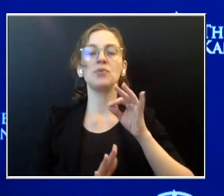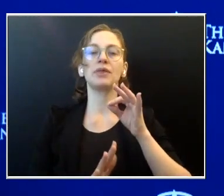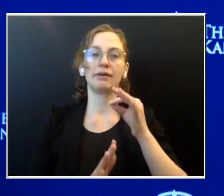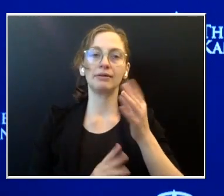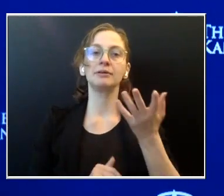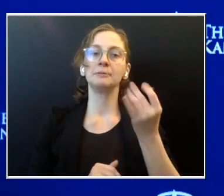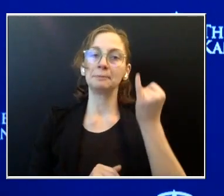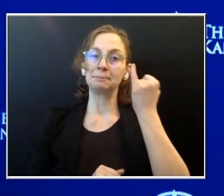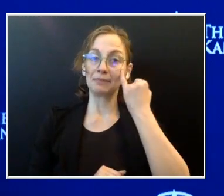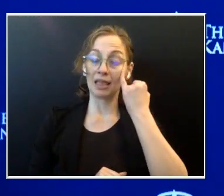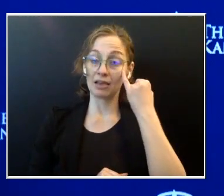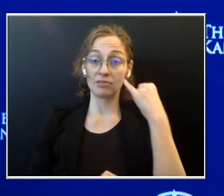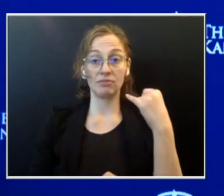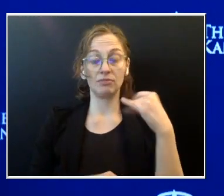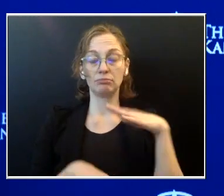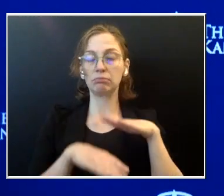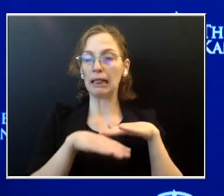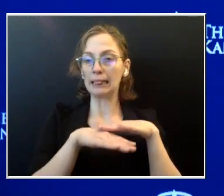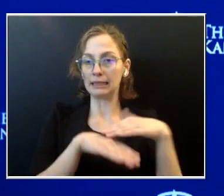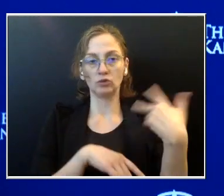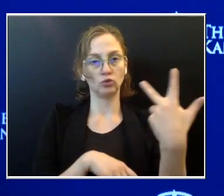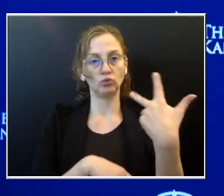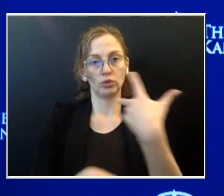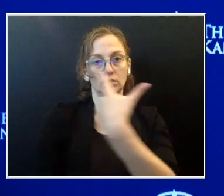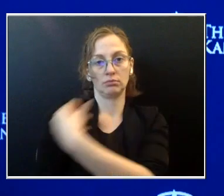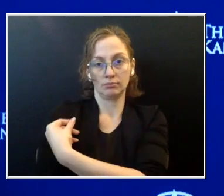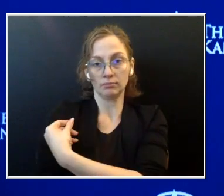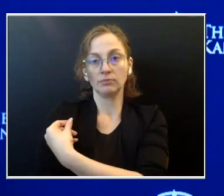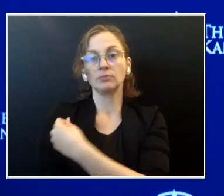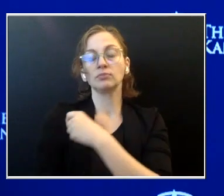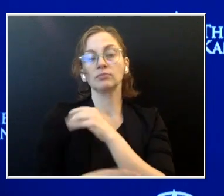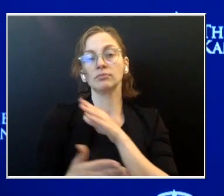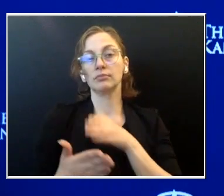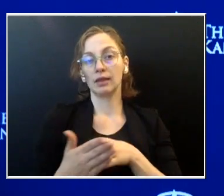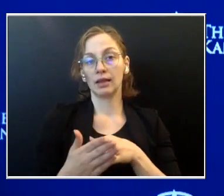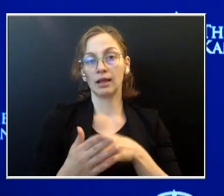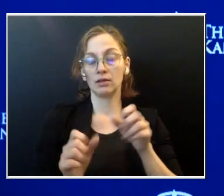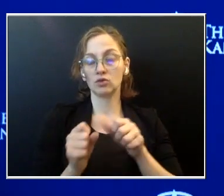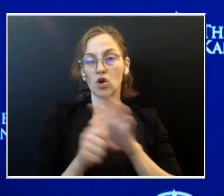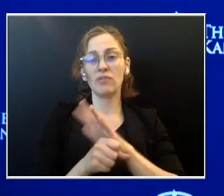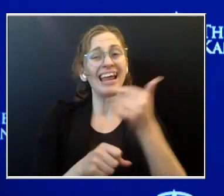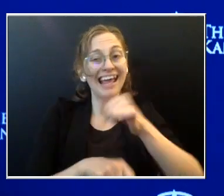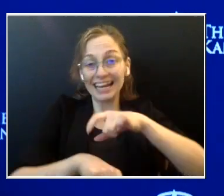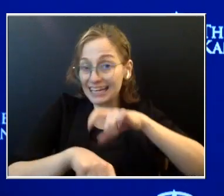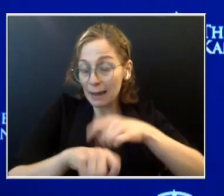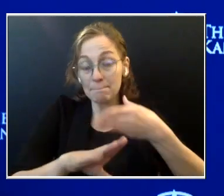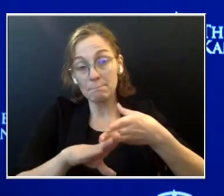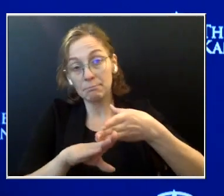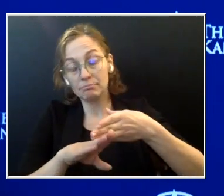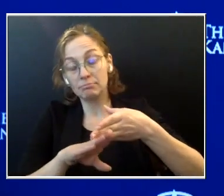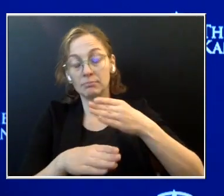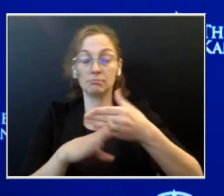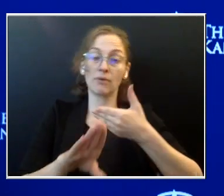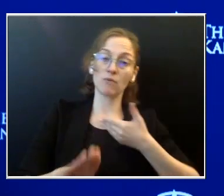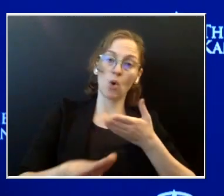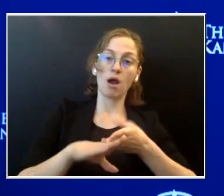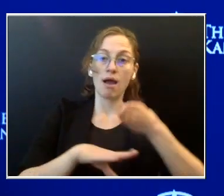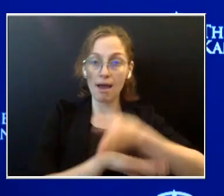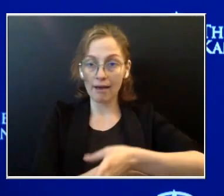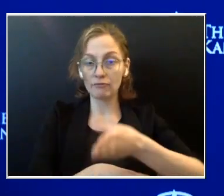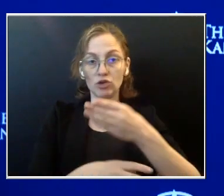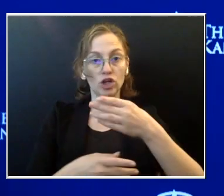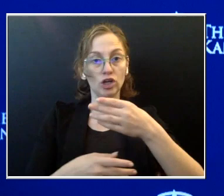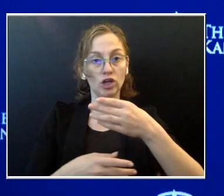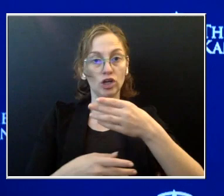or more at any time before or after infection, you did have that reduction in long COVID symptoms. Now, again, the